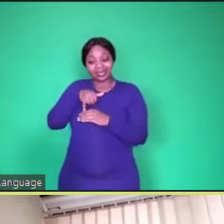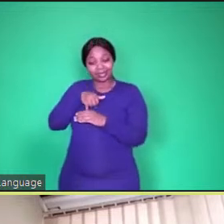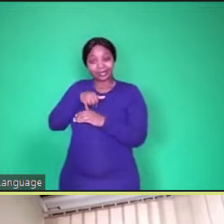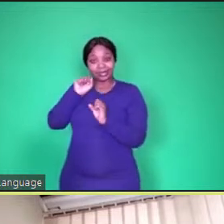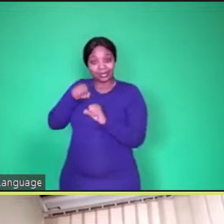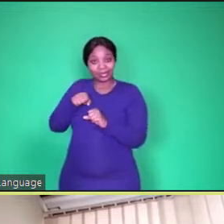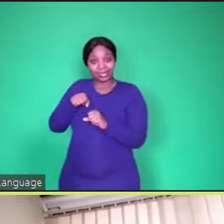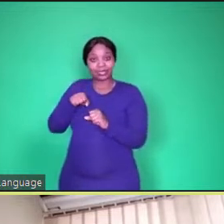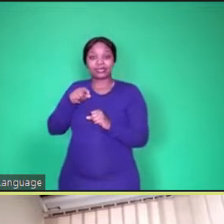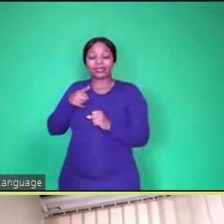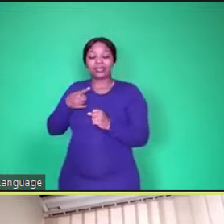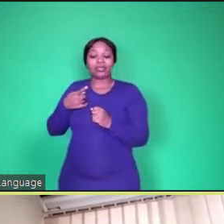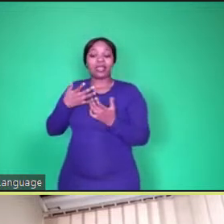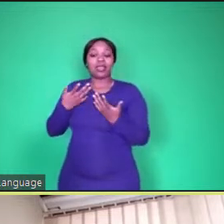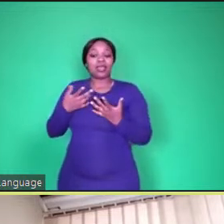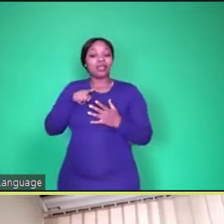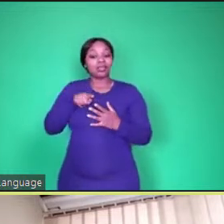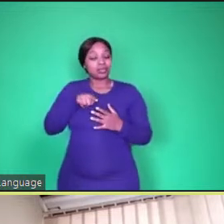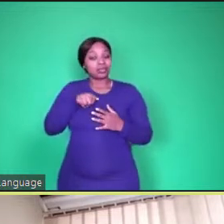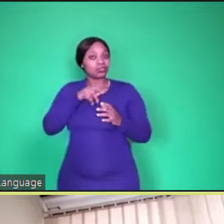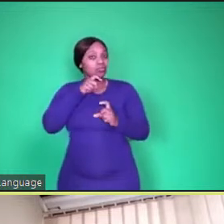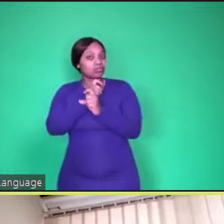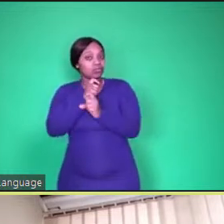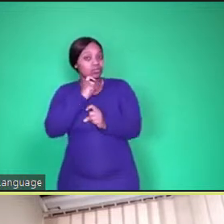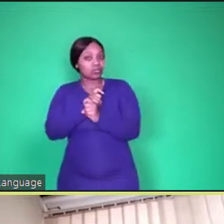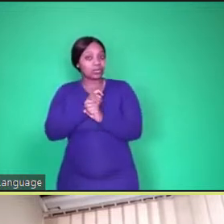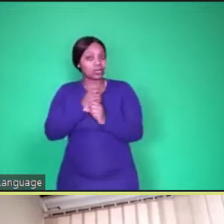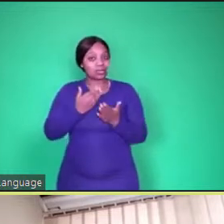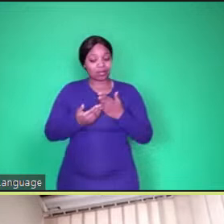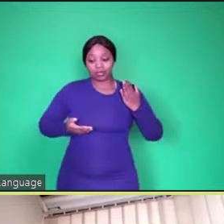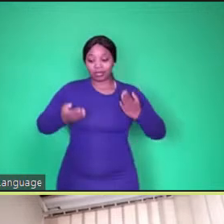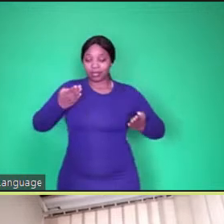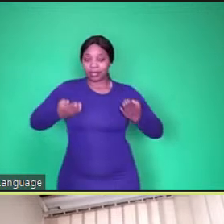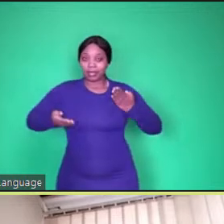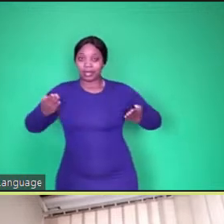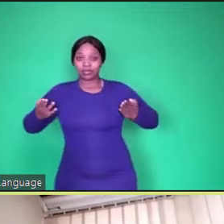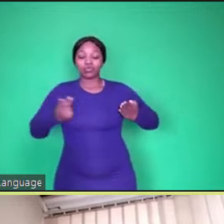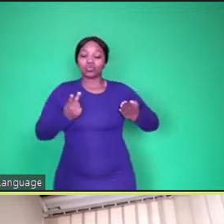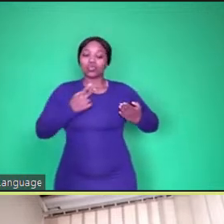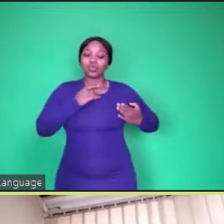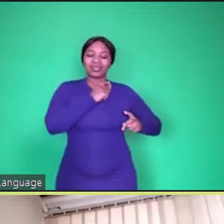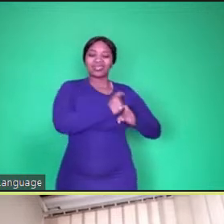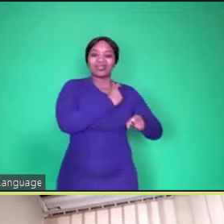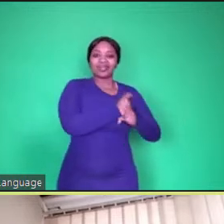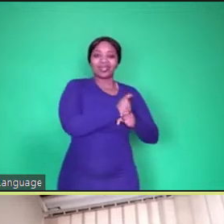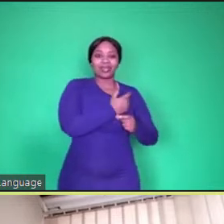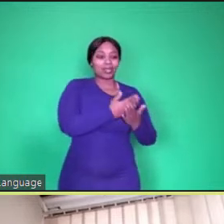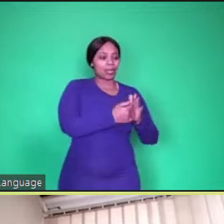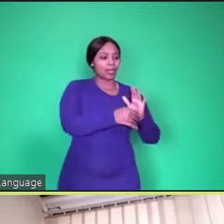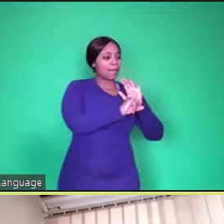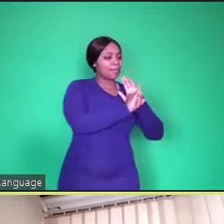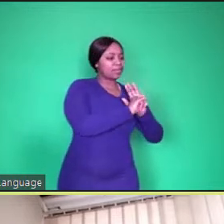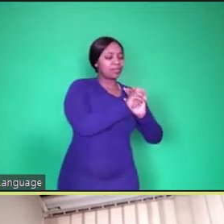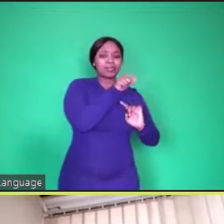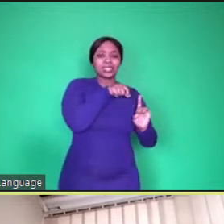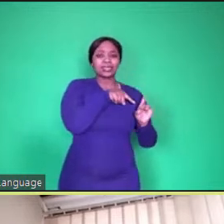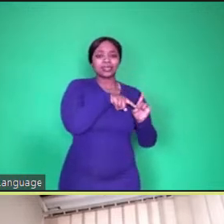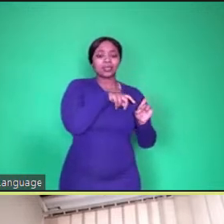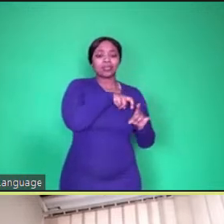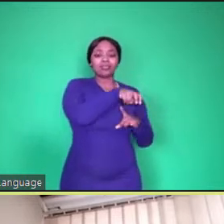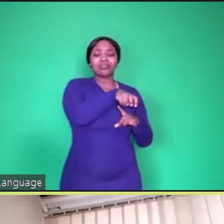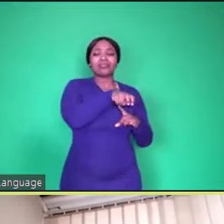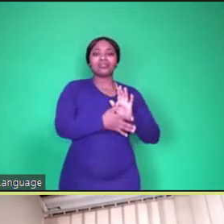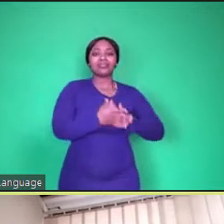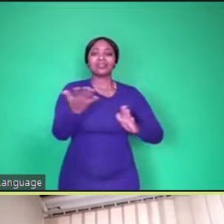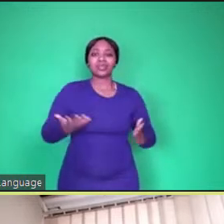have indicated, is that it is very difficult to measure. It is even very difficult to indicate who is migrating where and who is coming